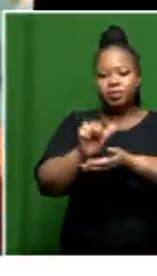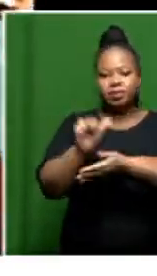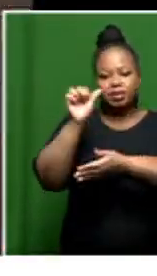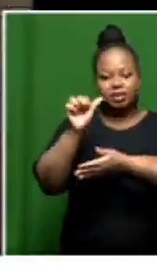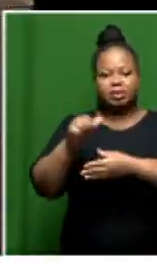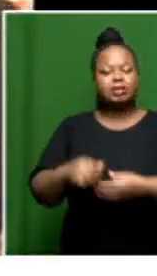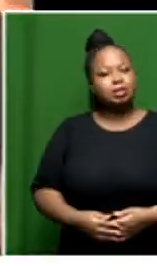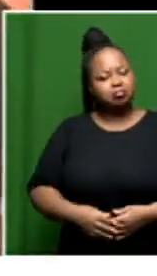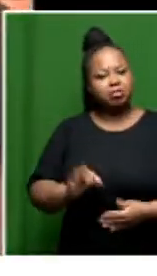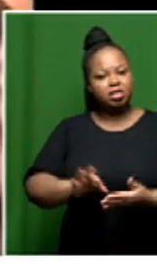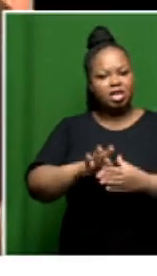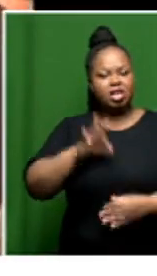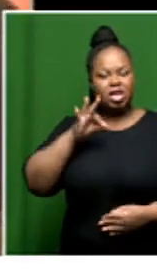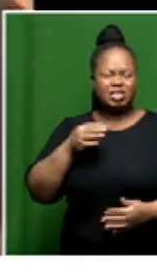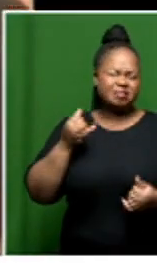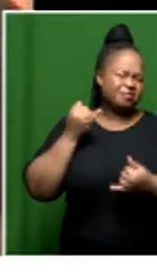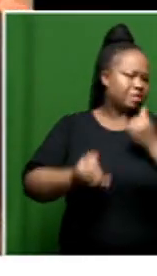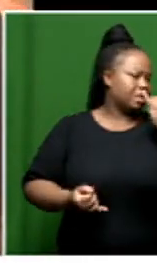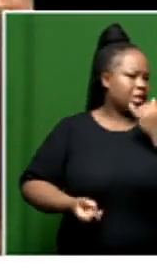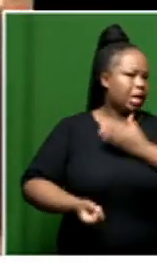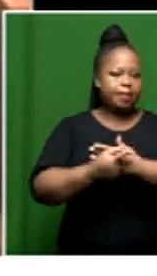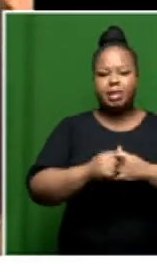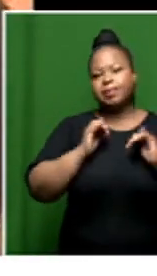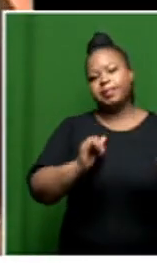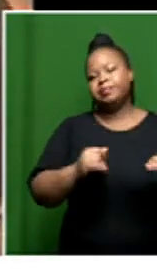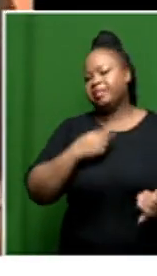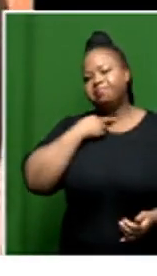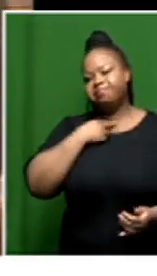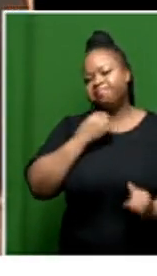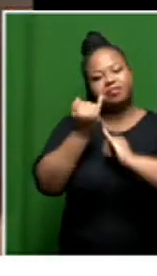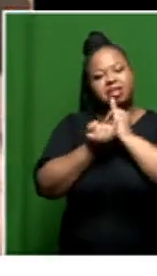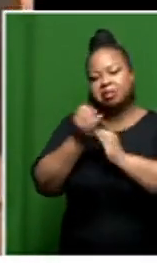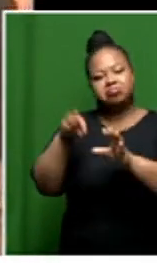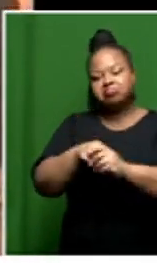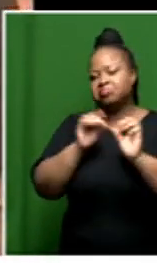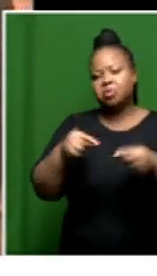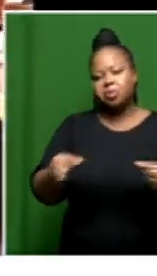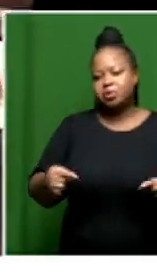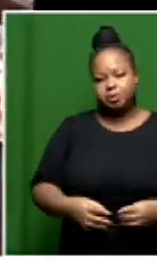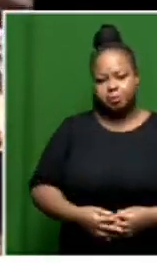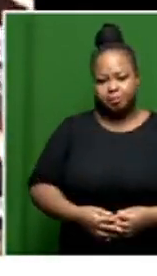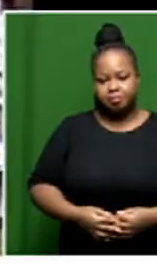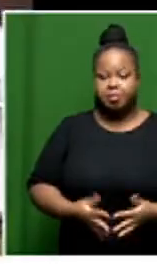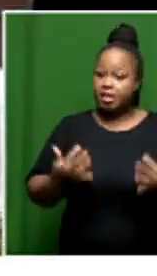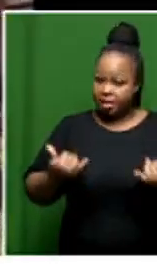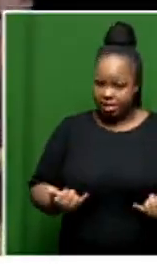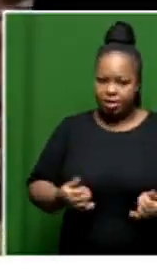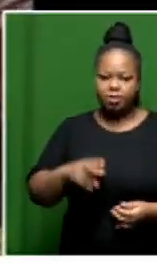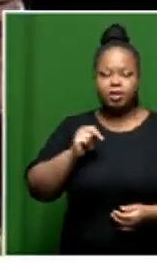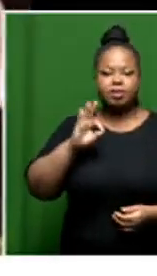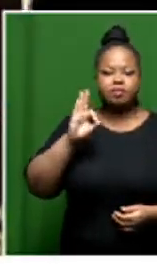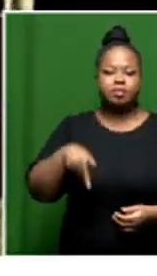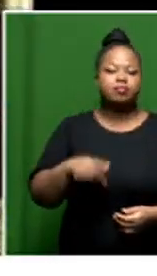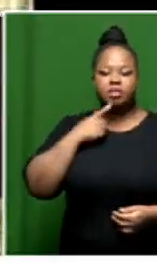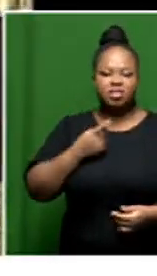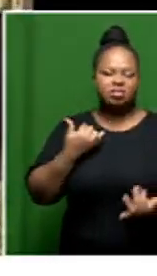2016, an election blunder led to the NFP not contesting the elections. Now, the NFP